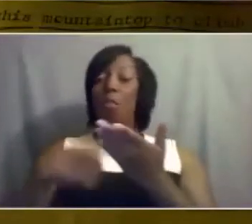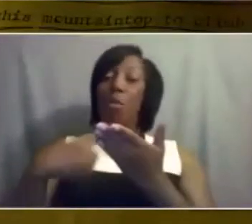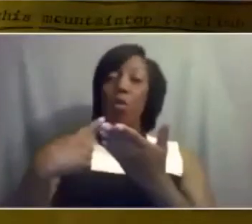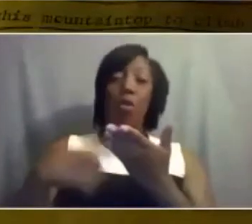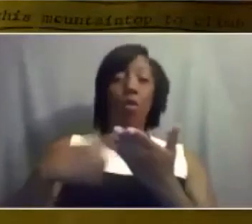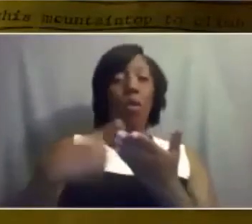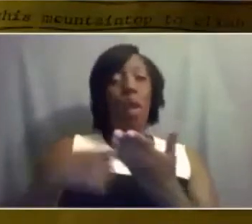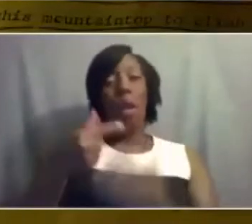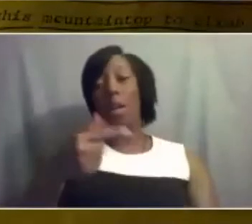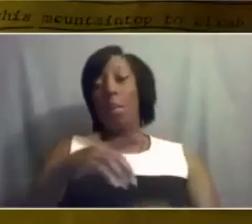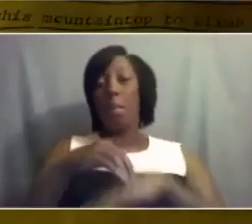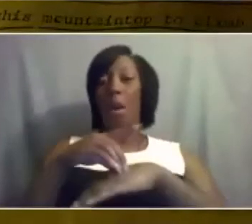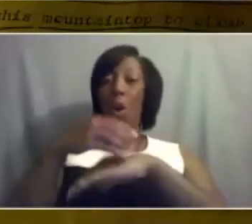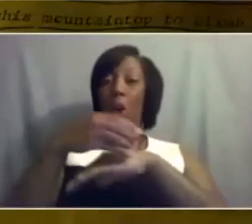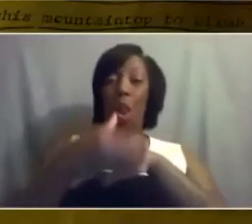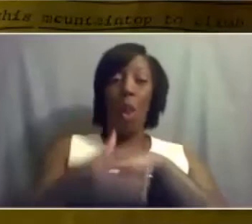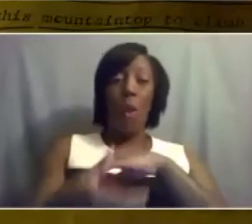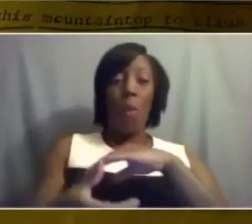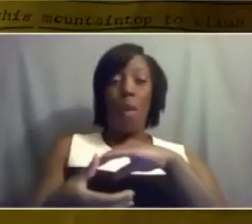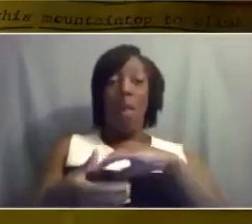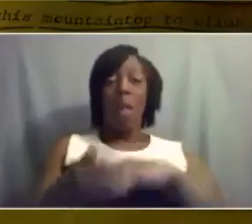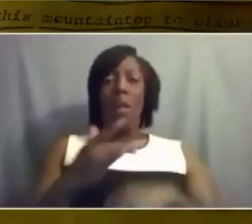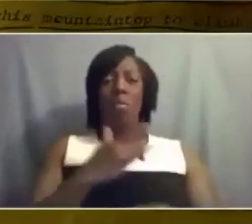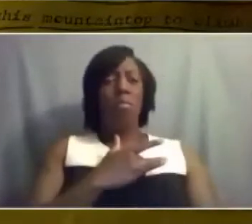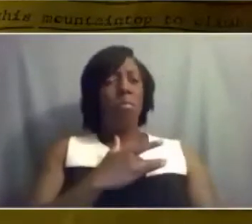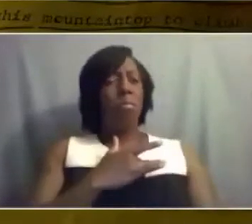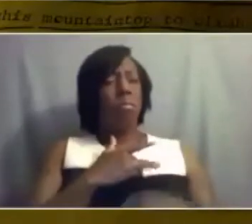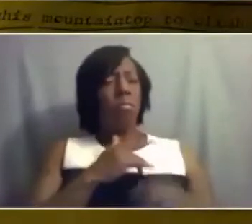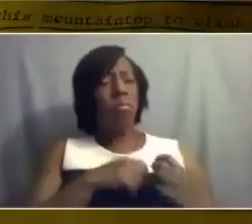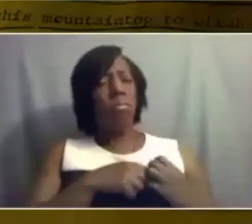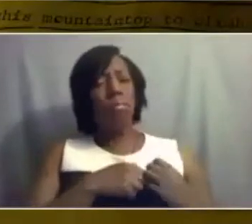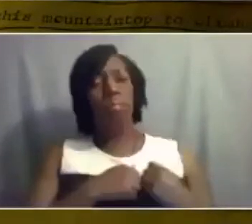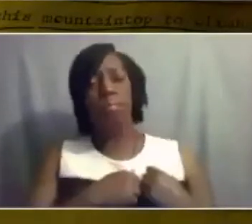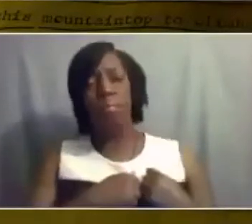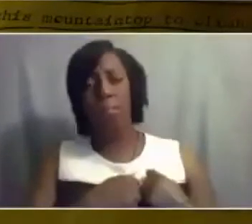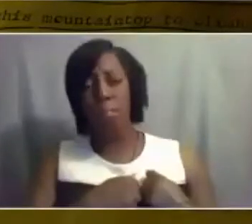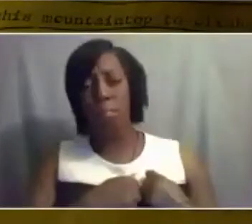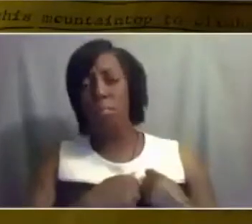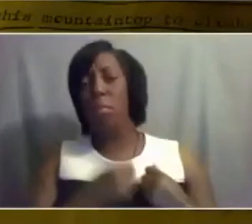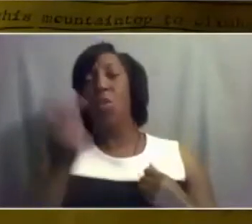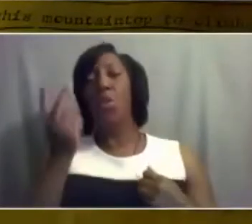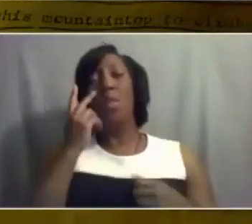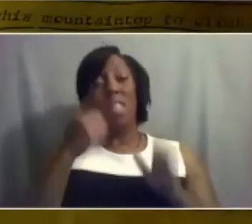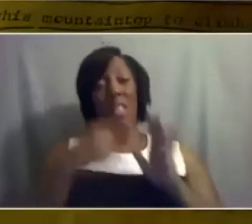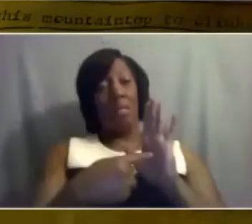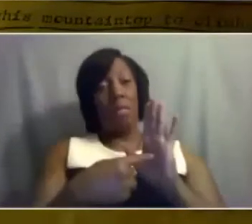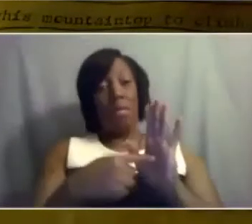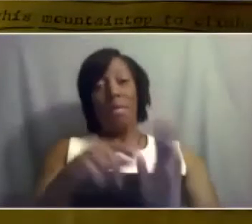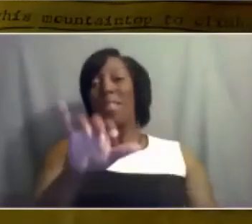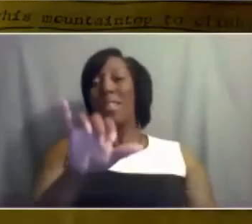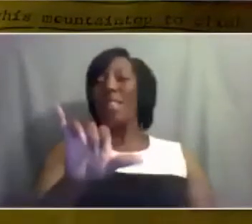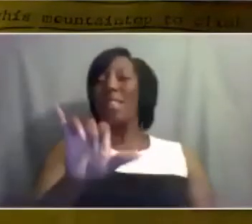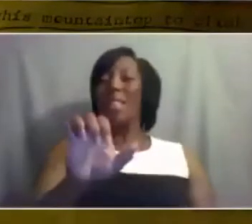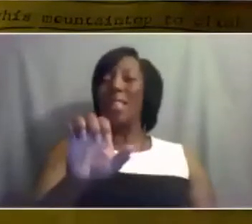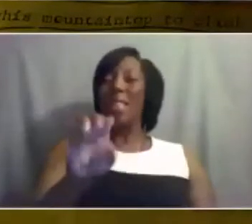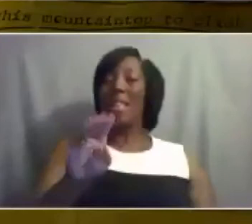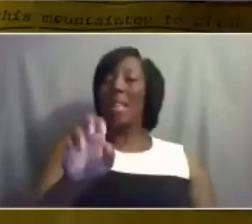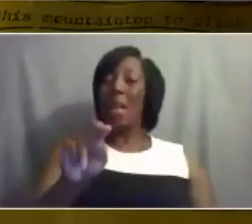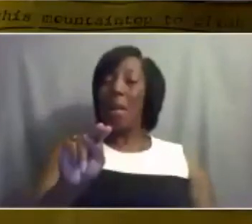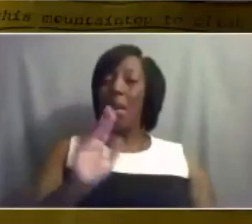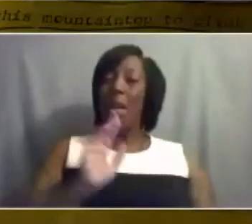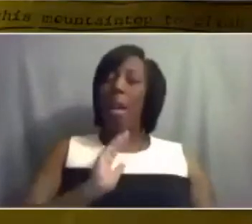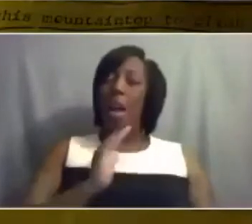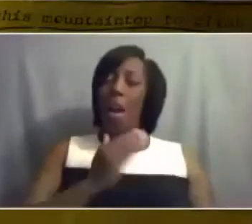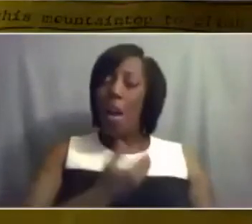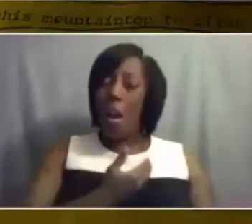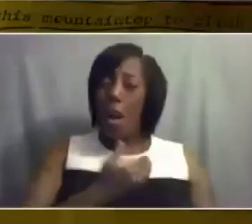is heartbreaking to see, for example, in the case of Yemen, that our government from the time of